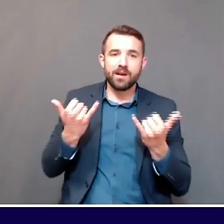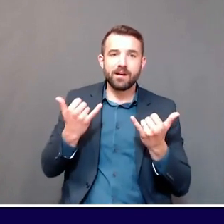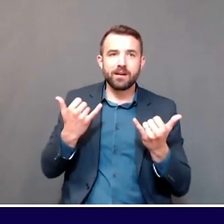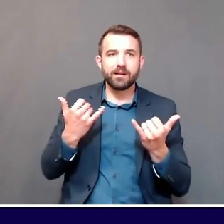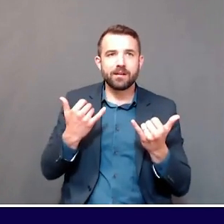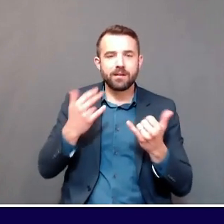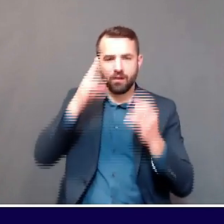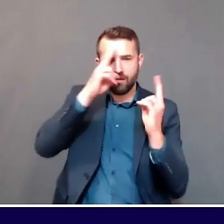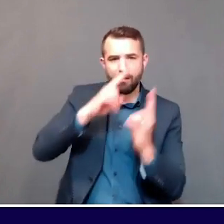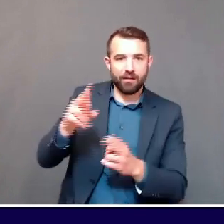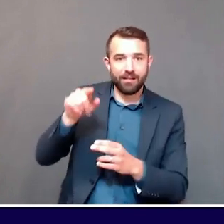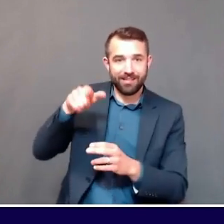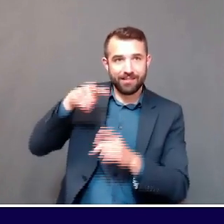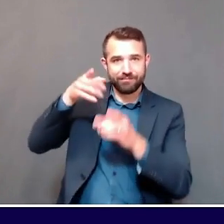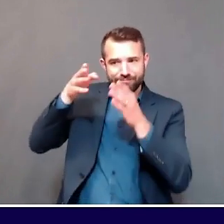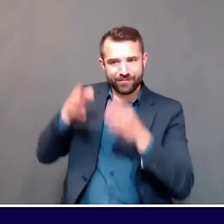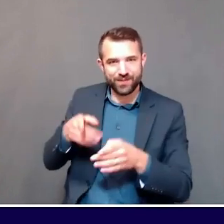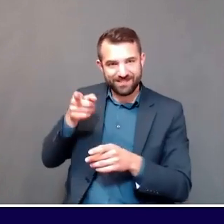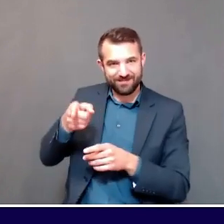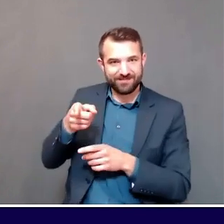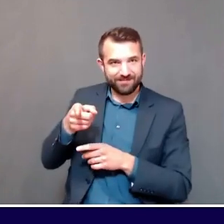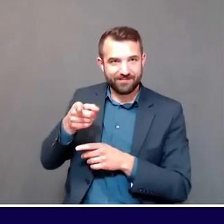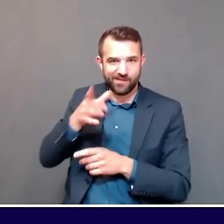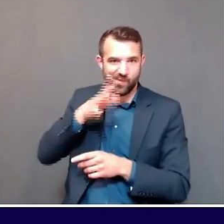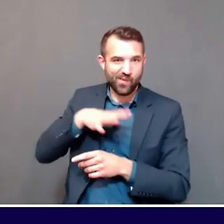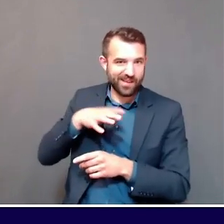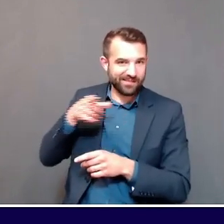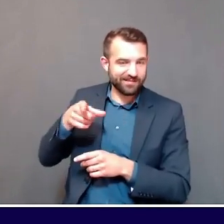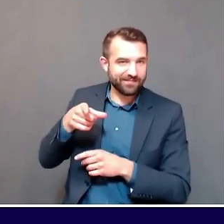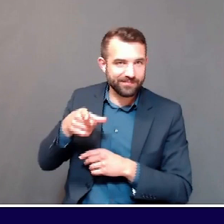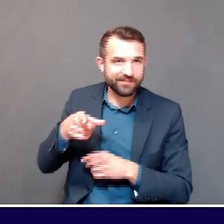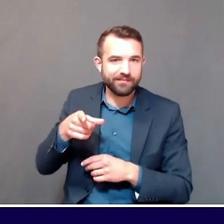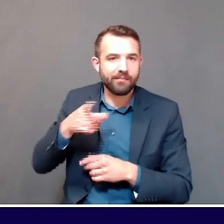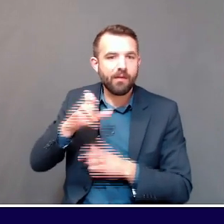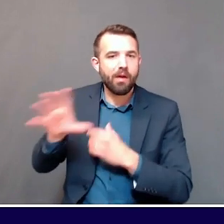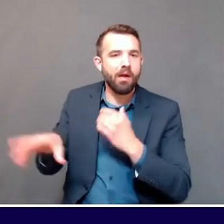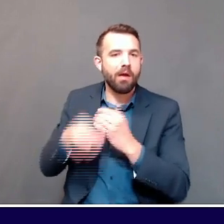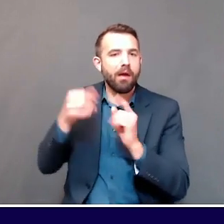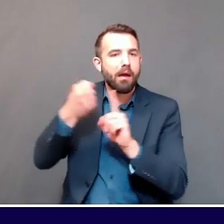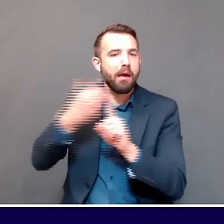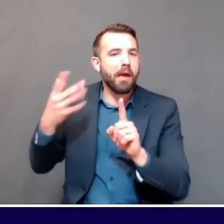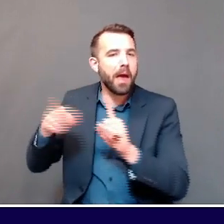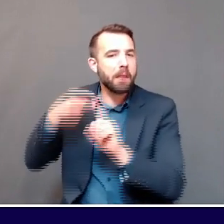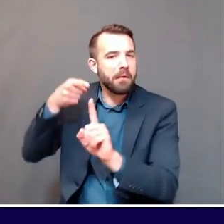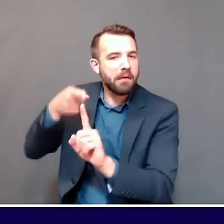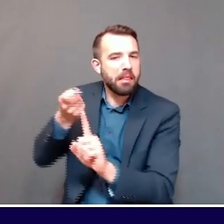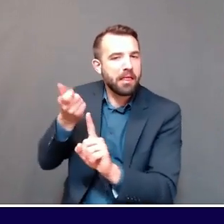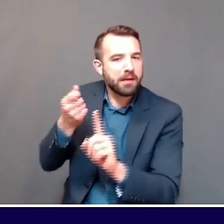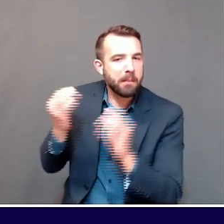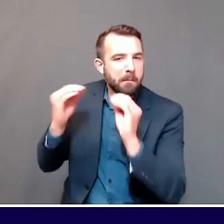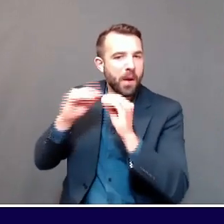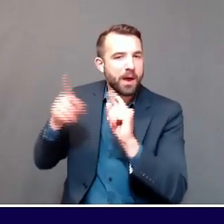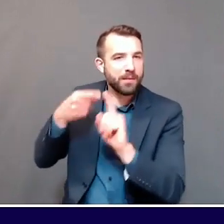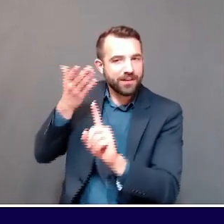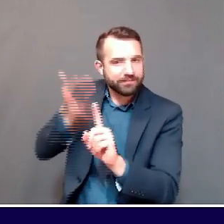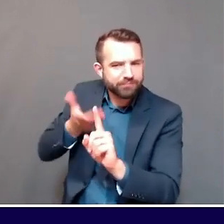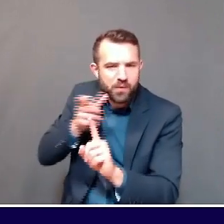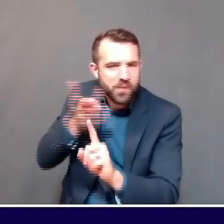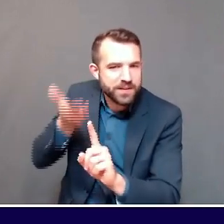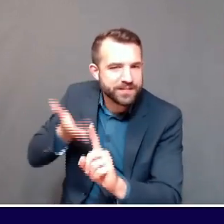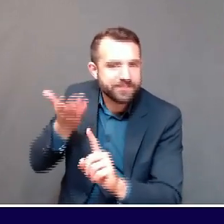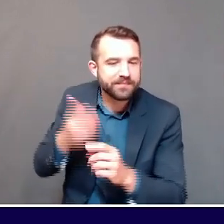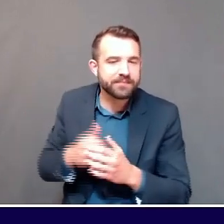honor this individual and provide a bit more information about who she was.